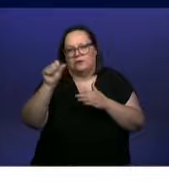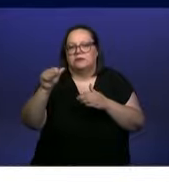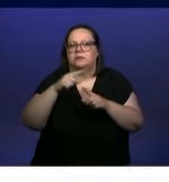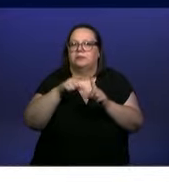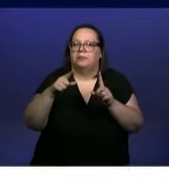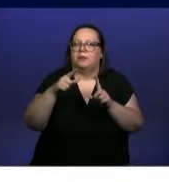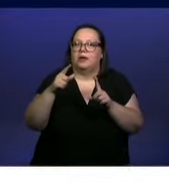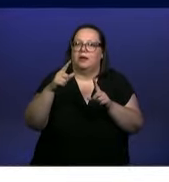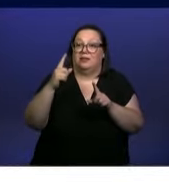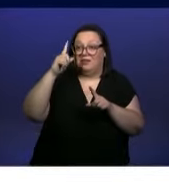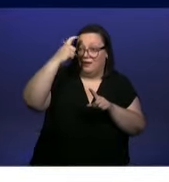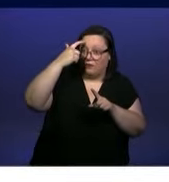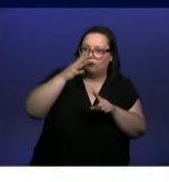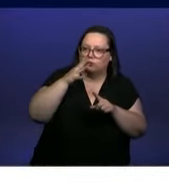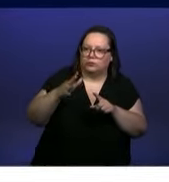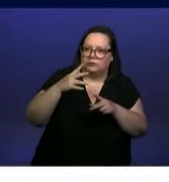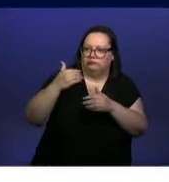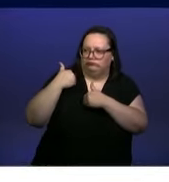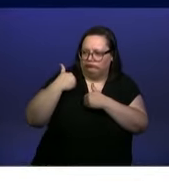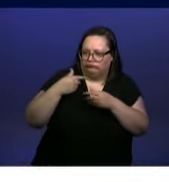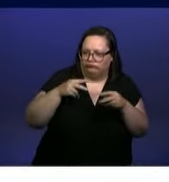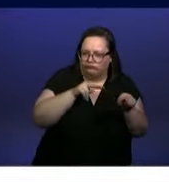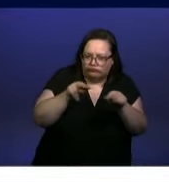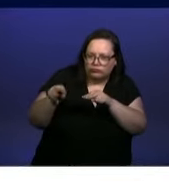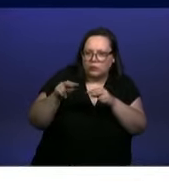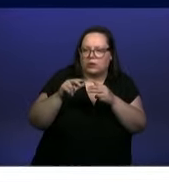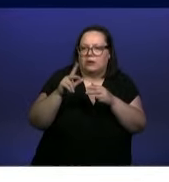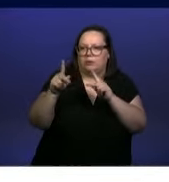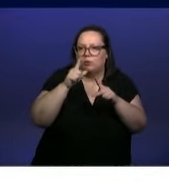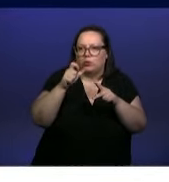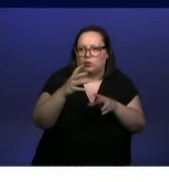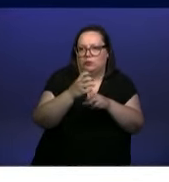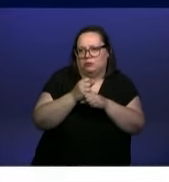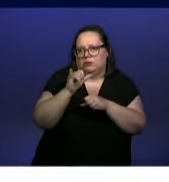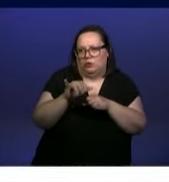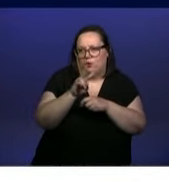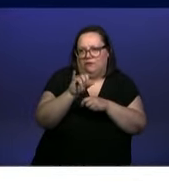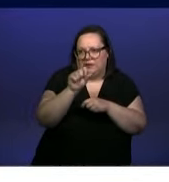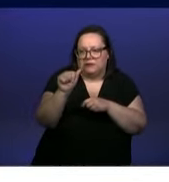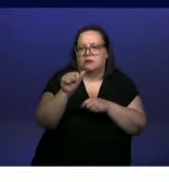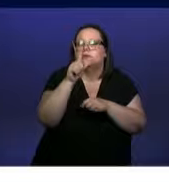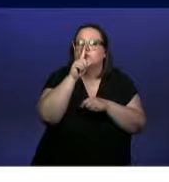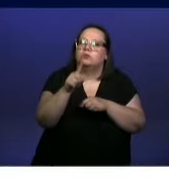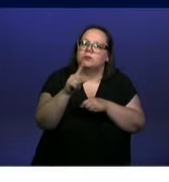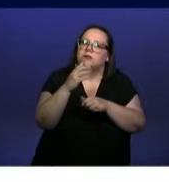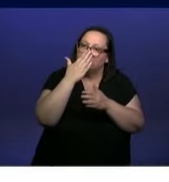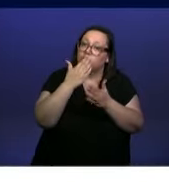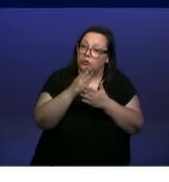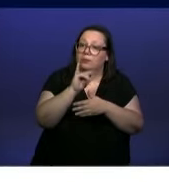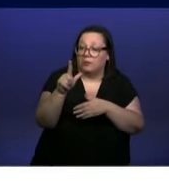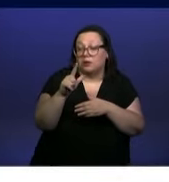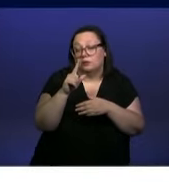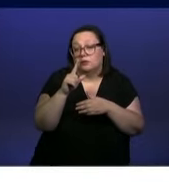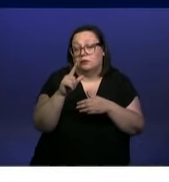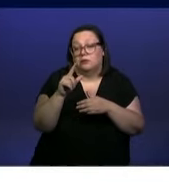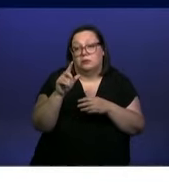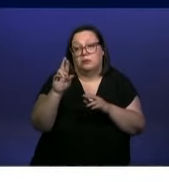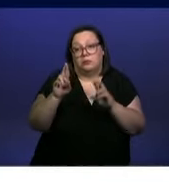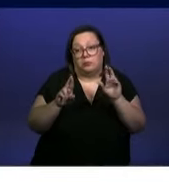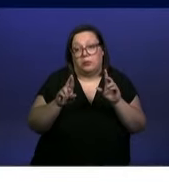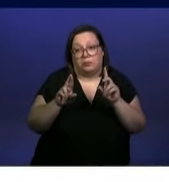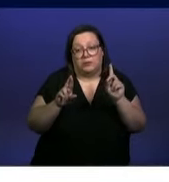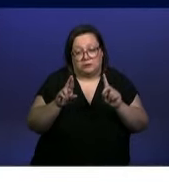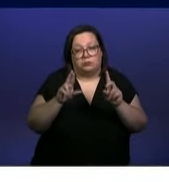came into the state and how these visas were used. It's a good bill, it's bipartisan, and has a real chance of progress. The other bill that I have